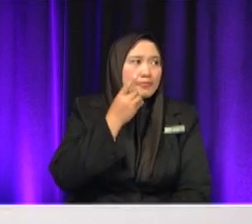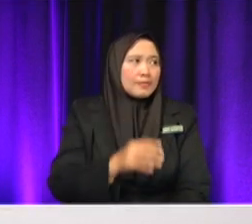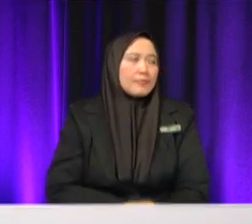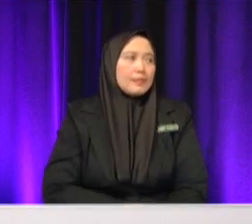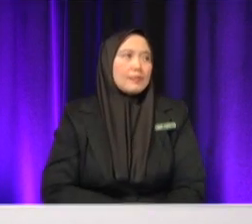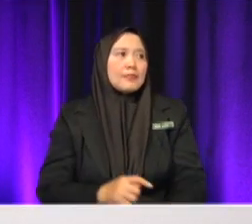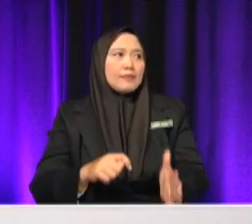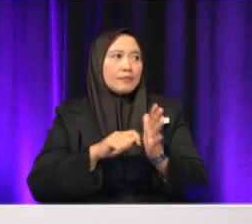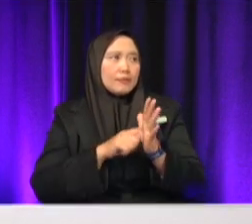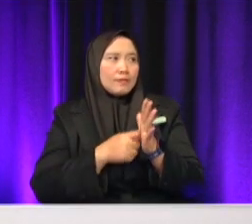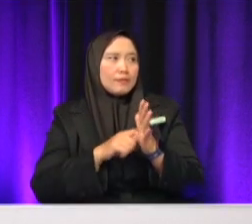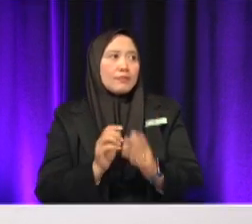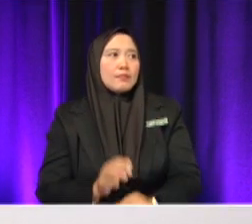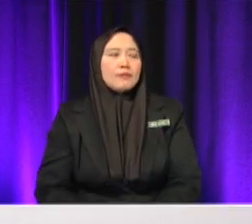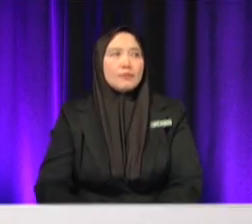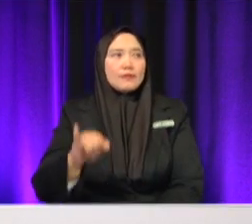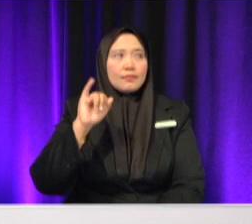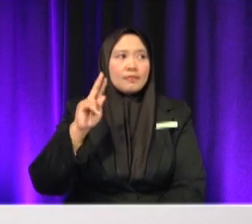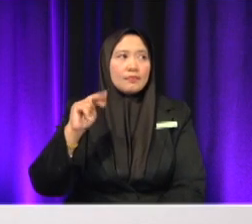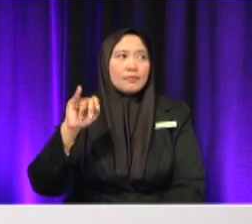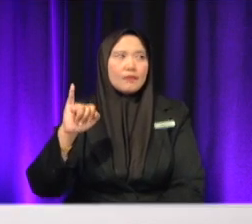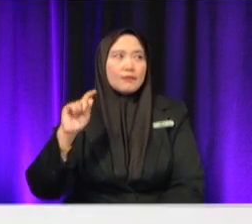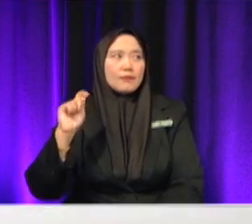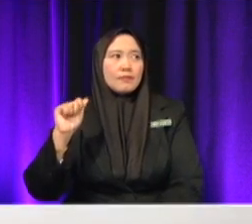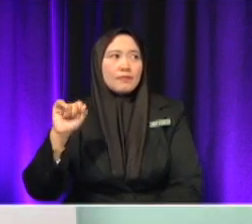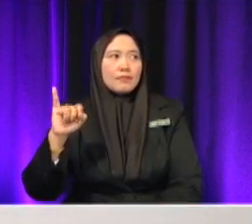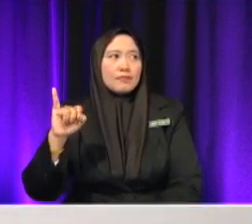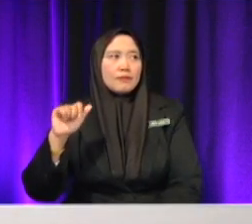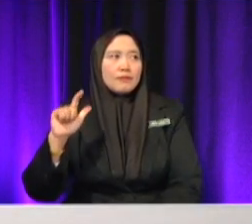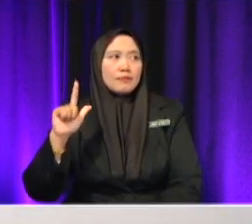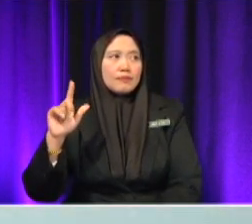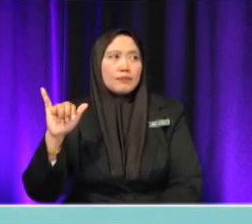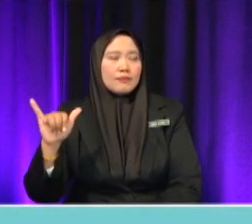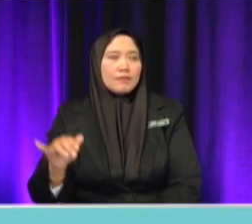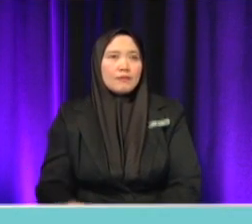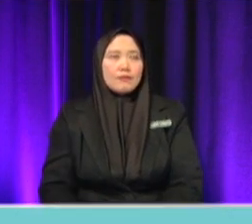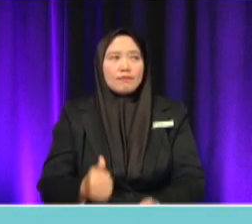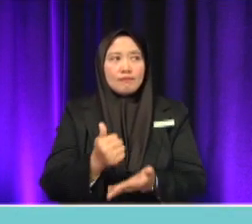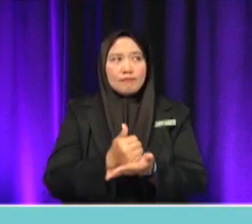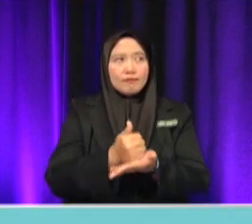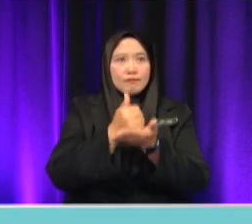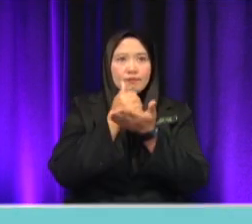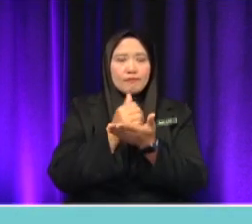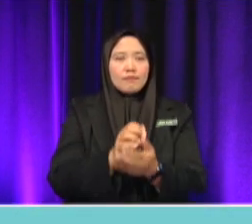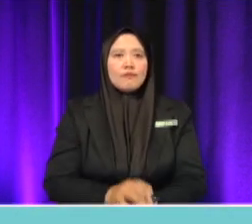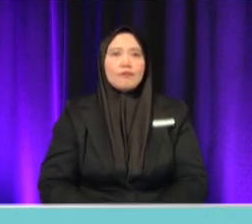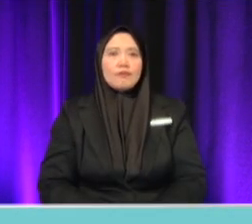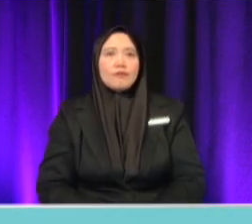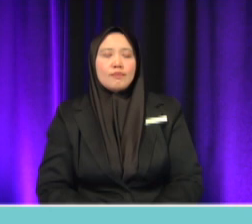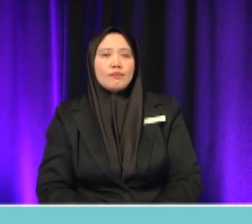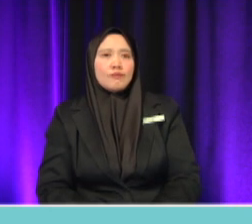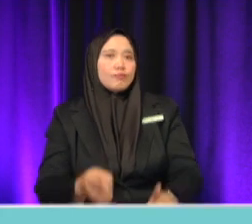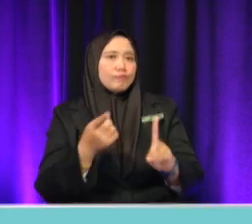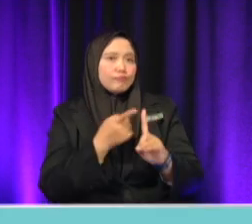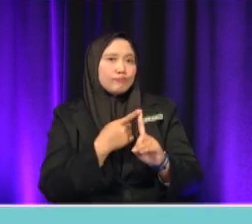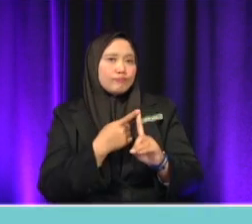keyword is initially help. Okay, initially help. Okay, the meaning of the word initially is first. Okay, so